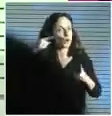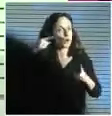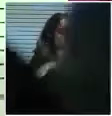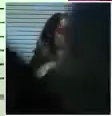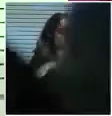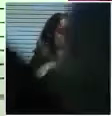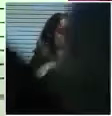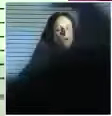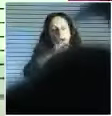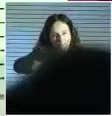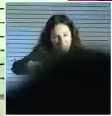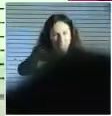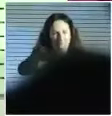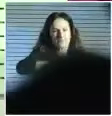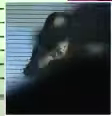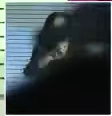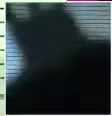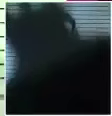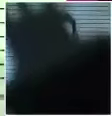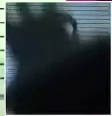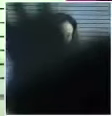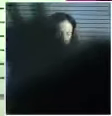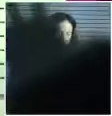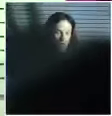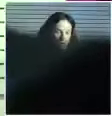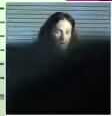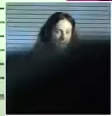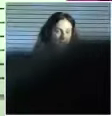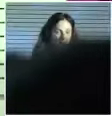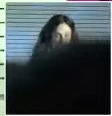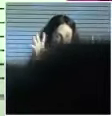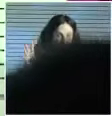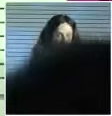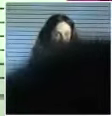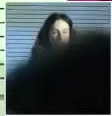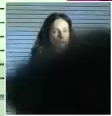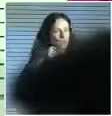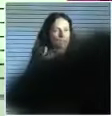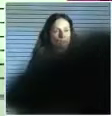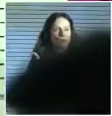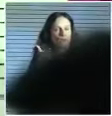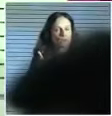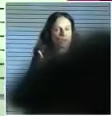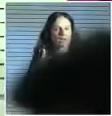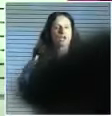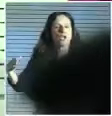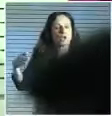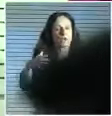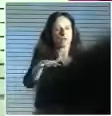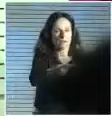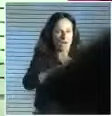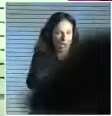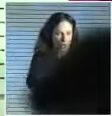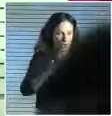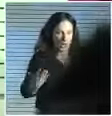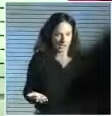supporting local community in a very big way. So as we continue to grow and work on more projects globally, this data